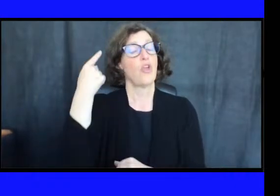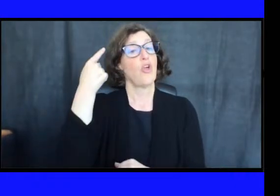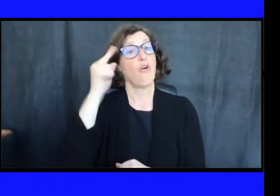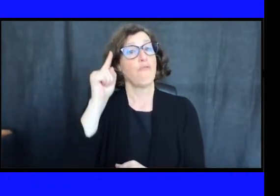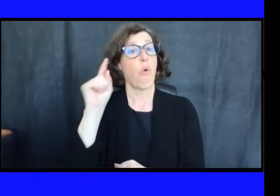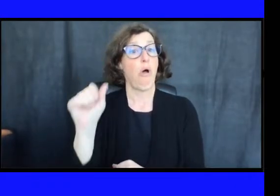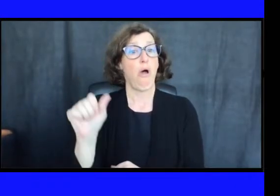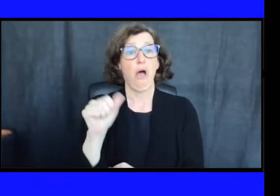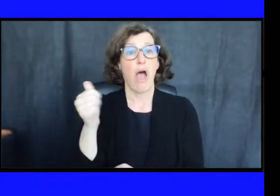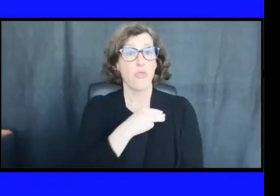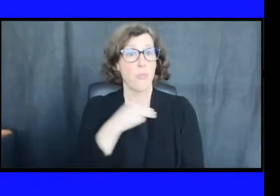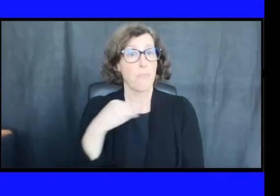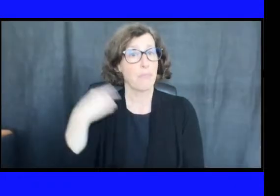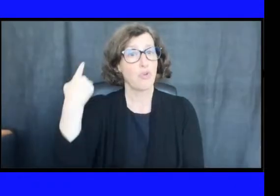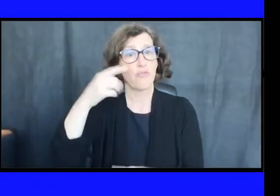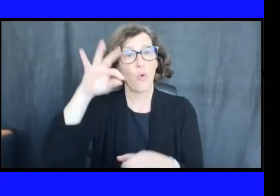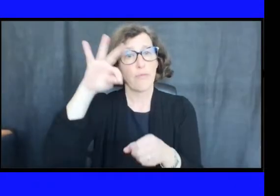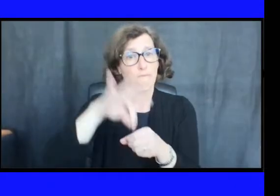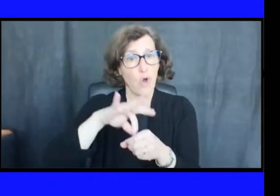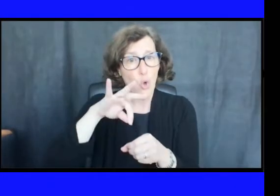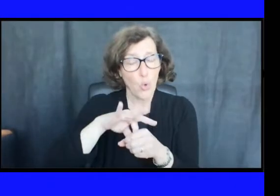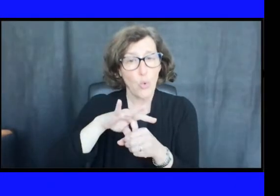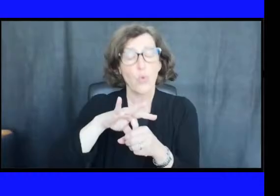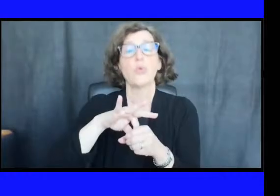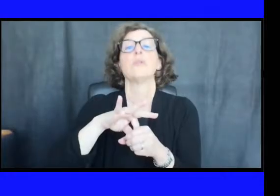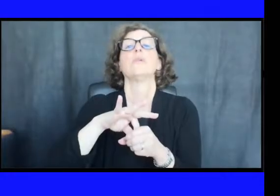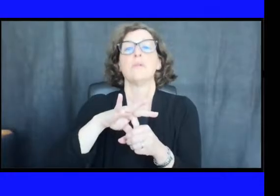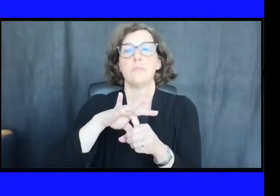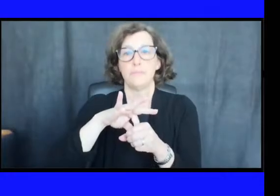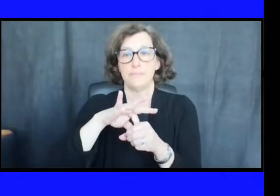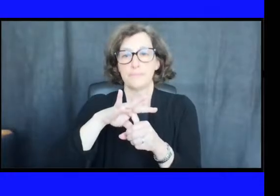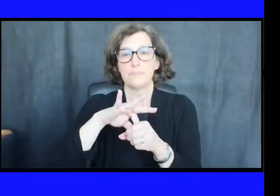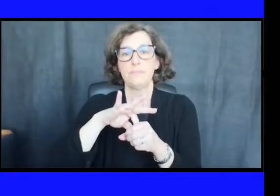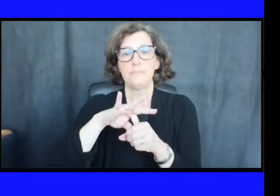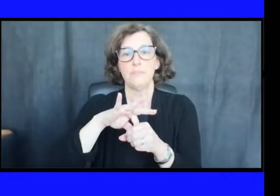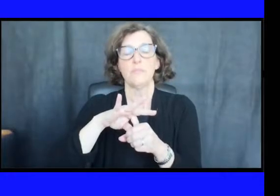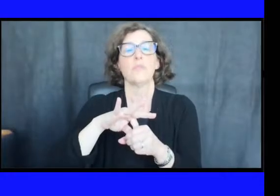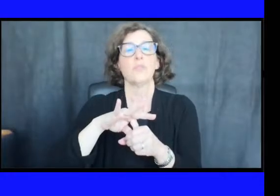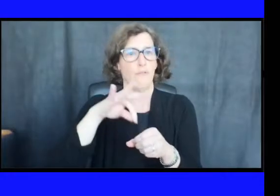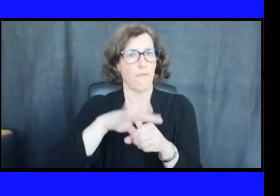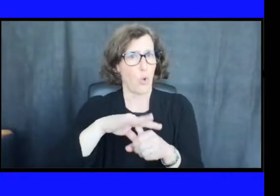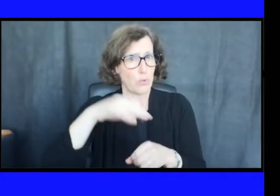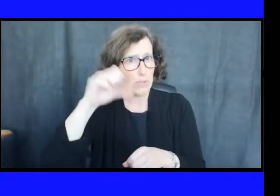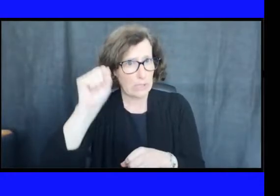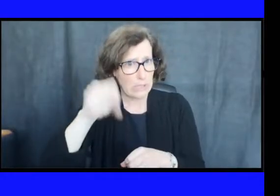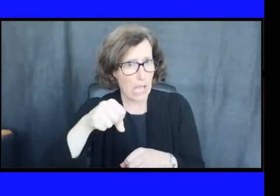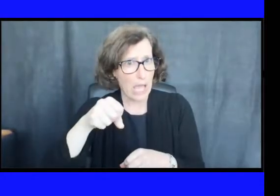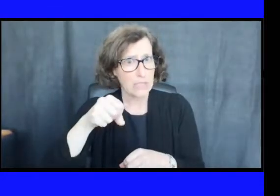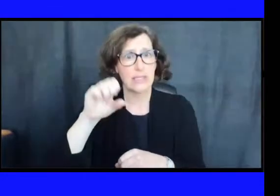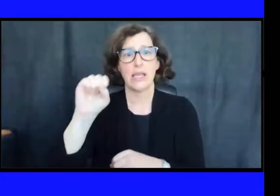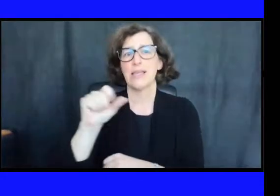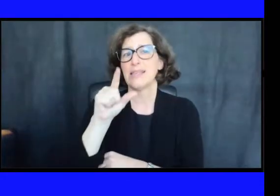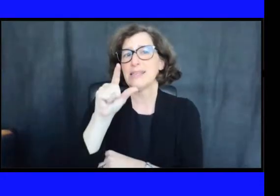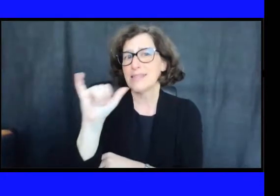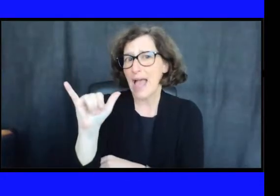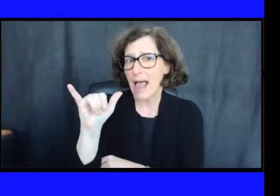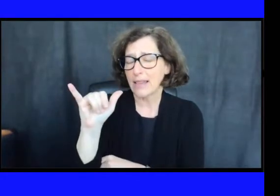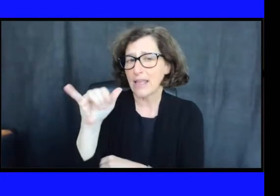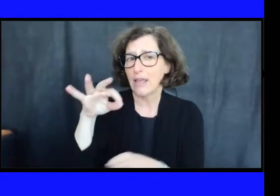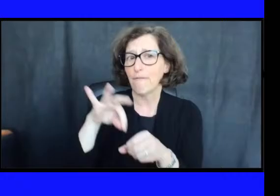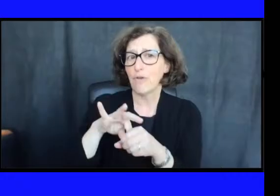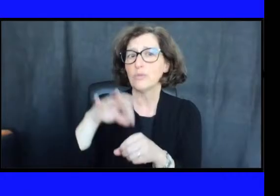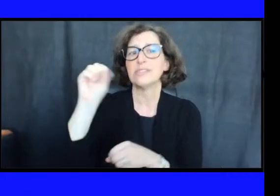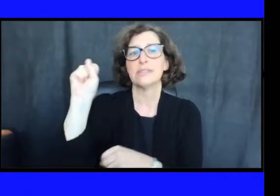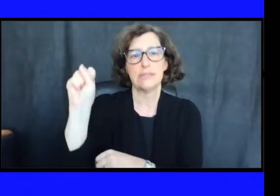their vote. Jose Pagan, Yes. Sally Hernandez Piñero. Yes.